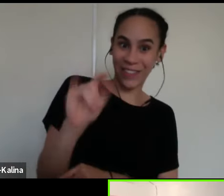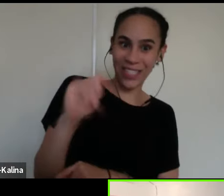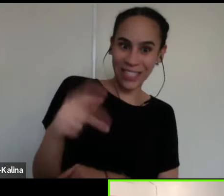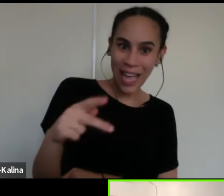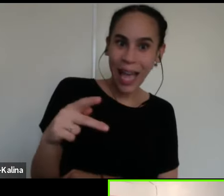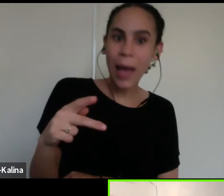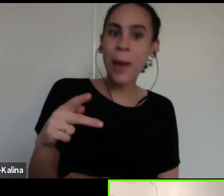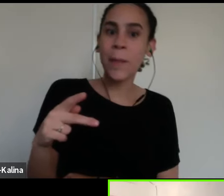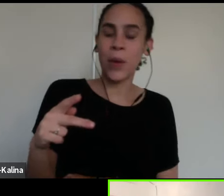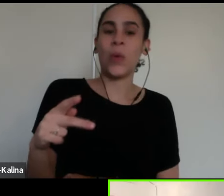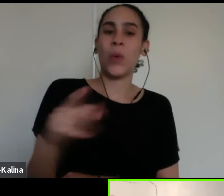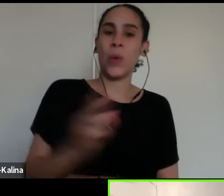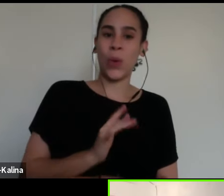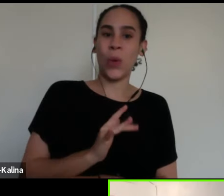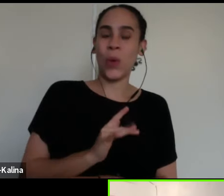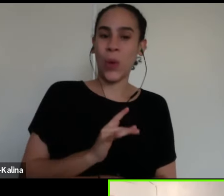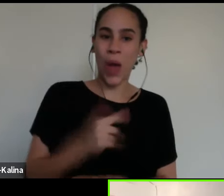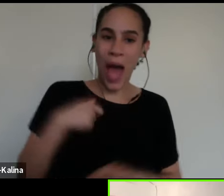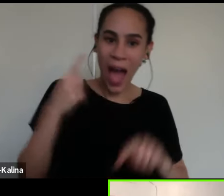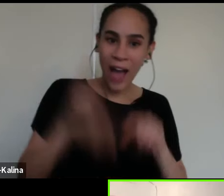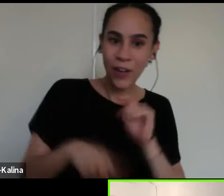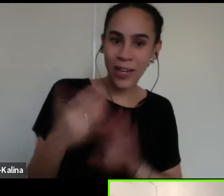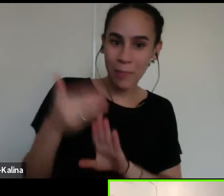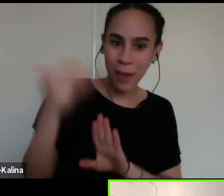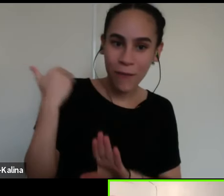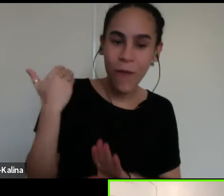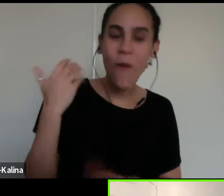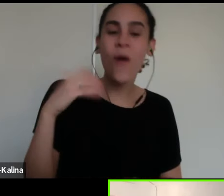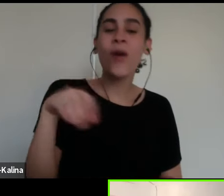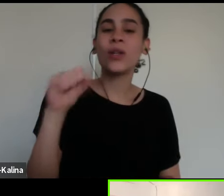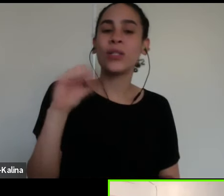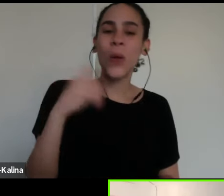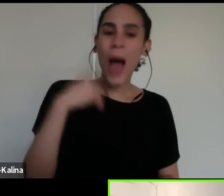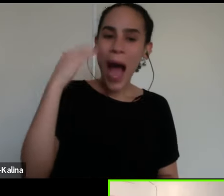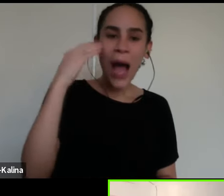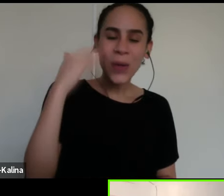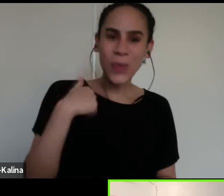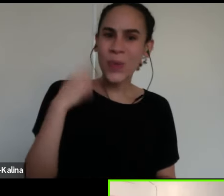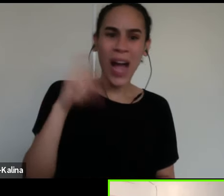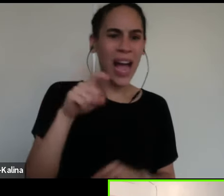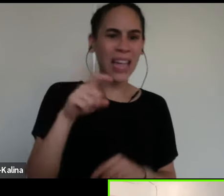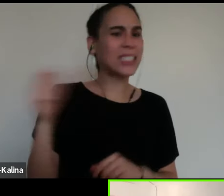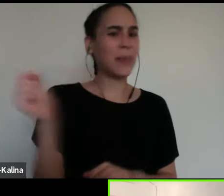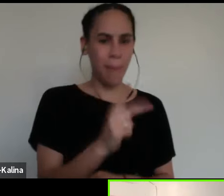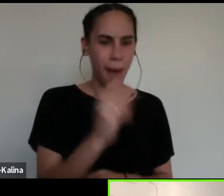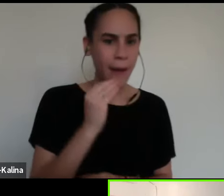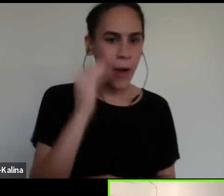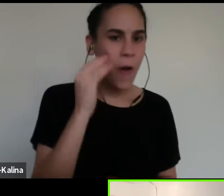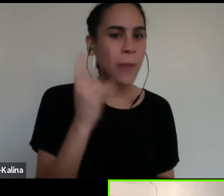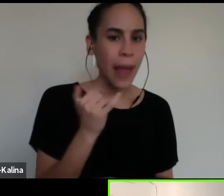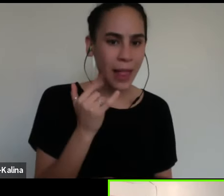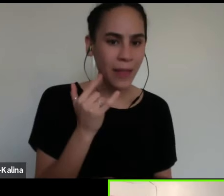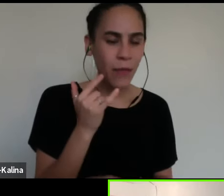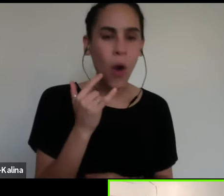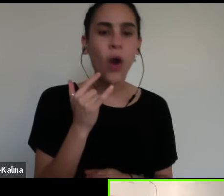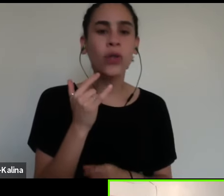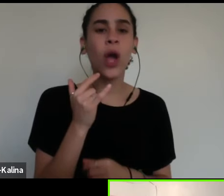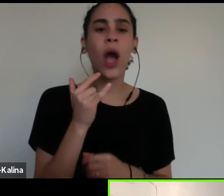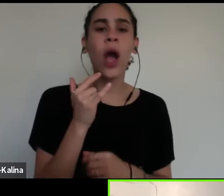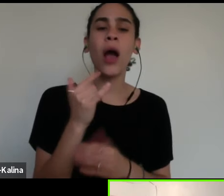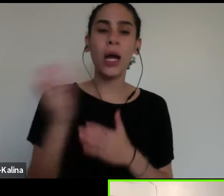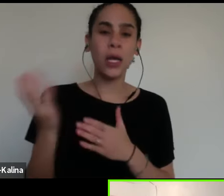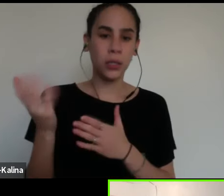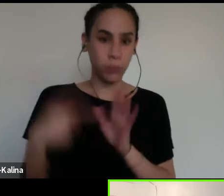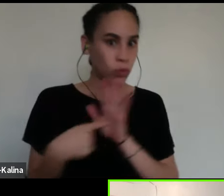things that before were not possible things. And I knew that I needed to come home. I needed to come home back to California and bring what Ohio had taught